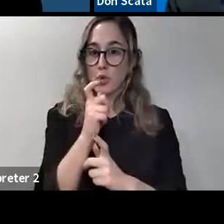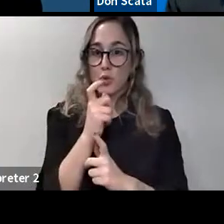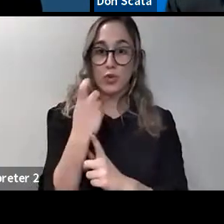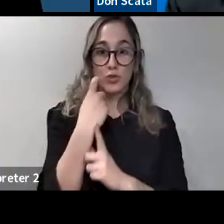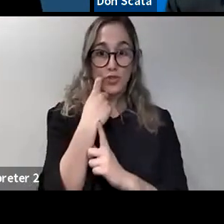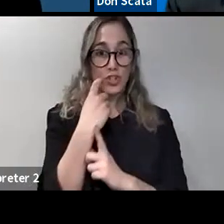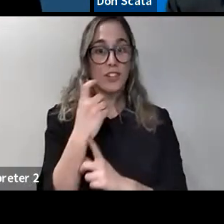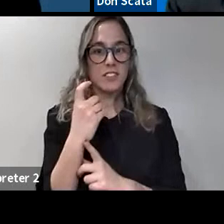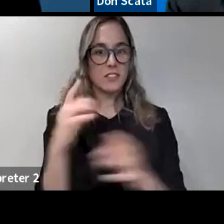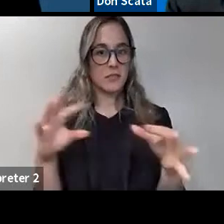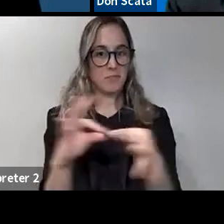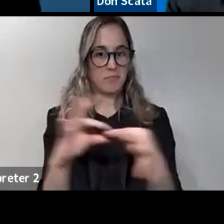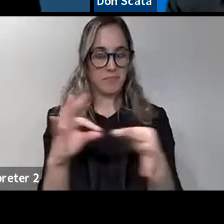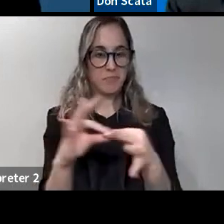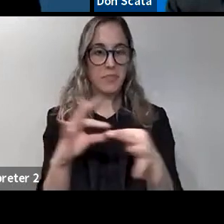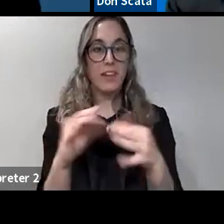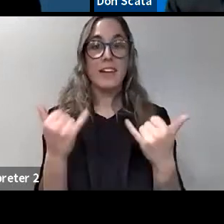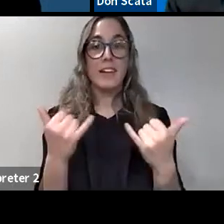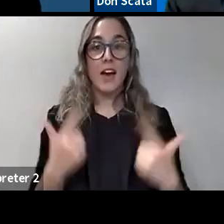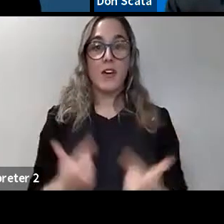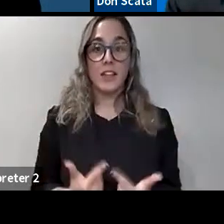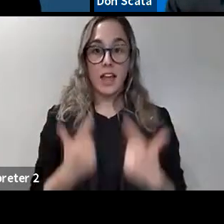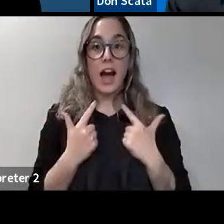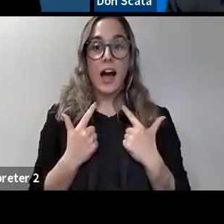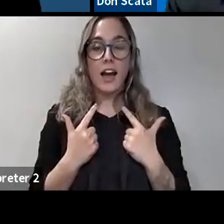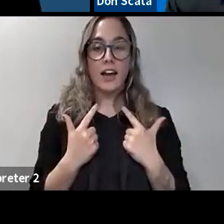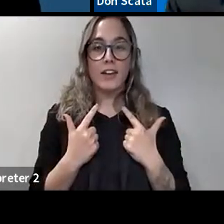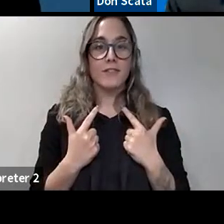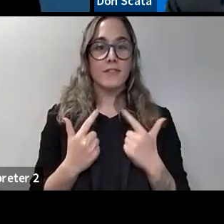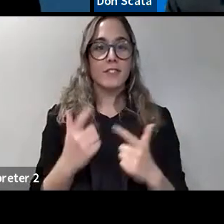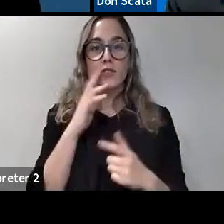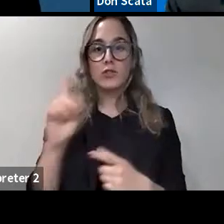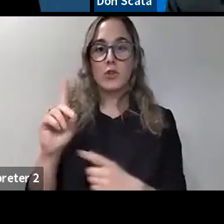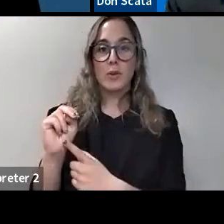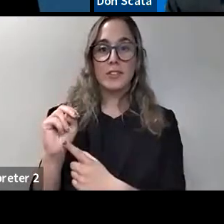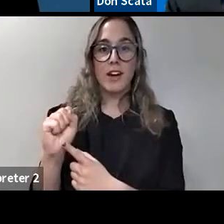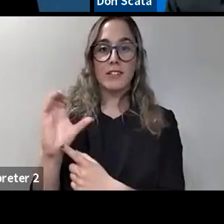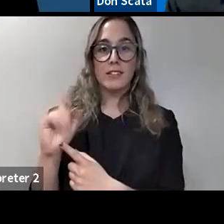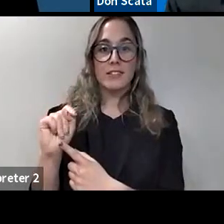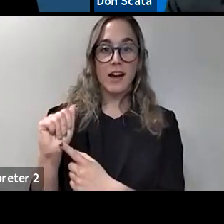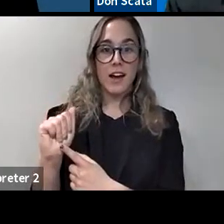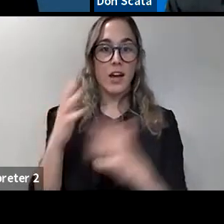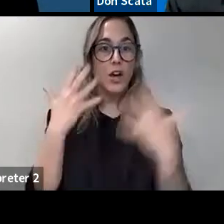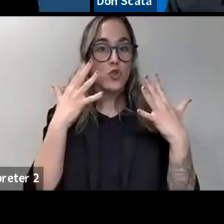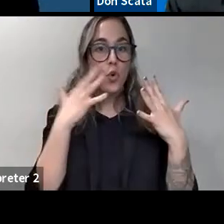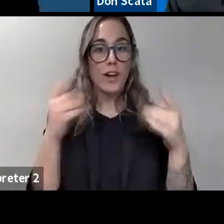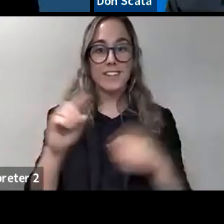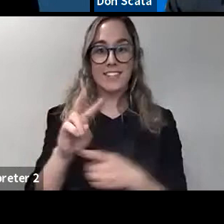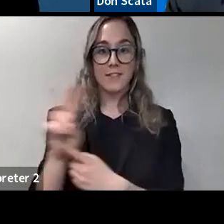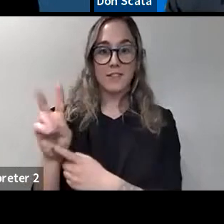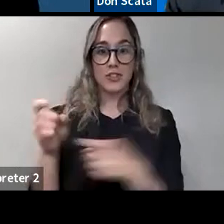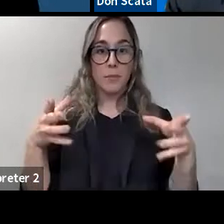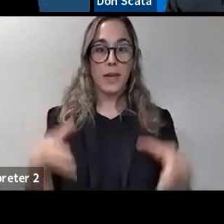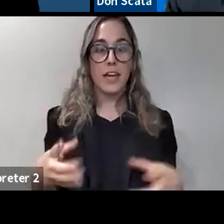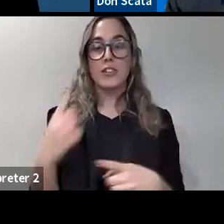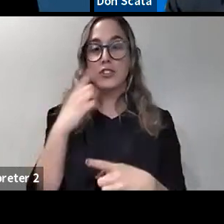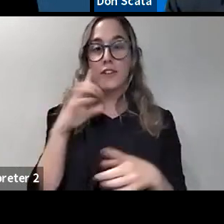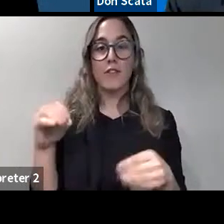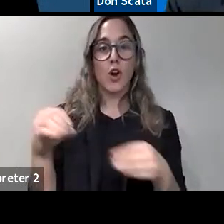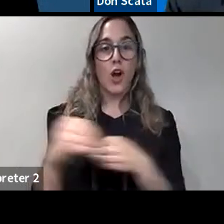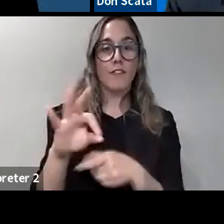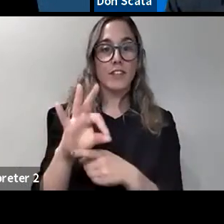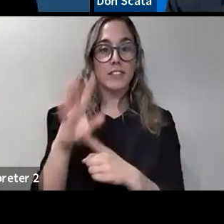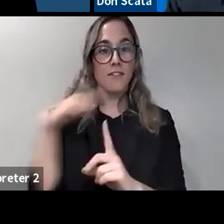live. I'm pleased to be joined by Don Scotta, the Noise Division Manager for the FAA Office of Environment and